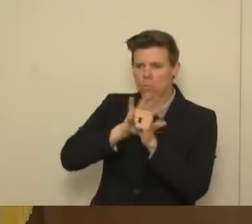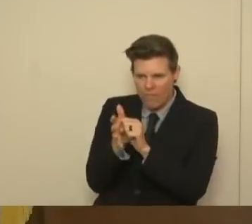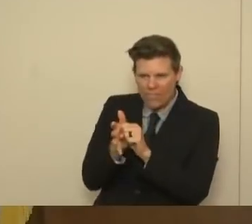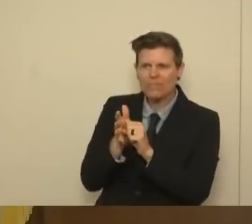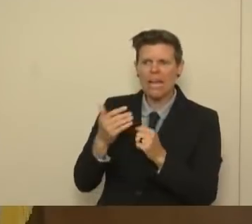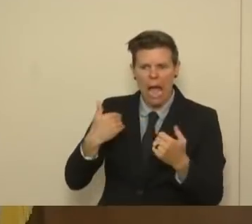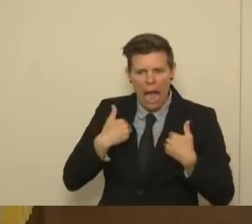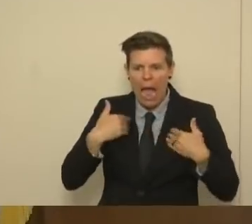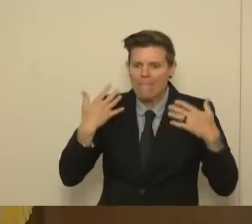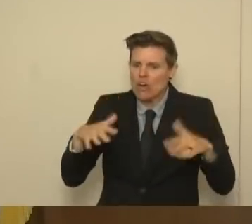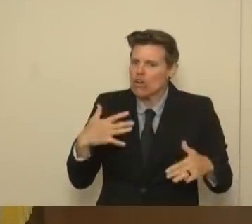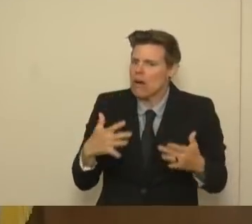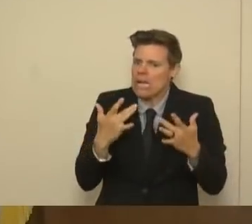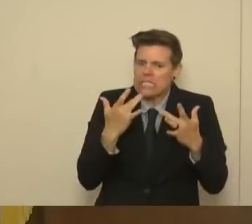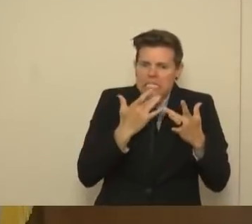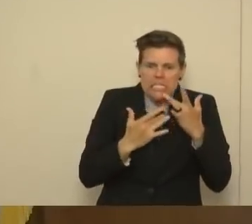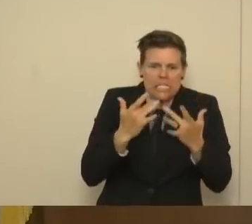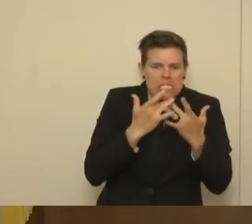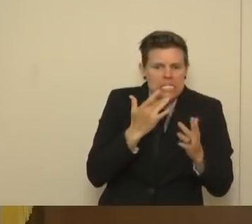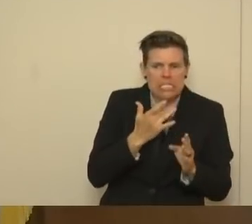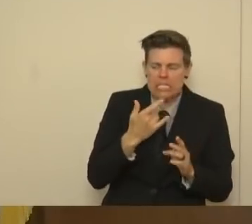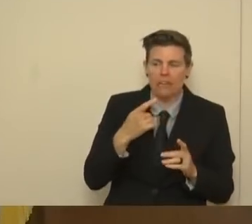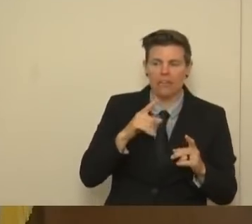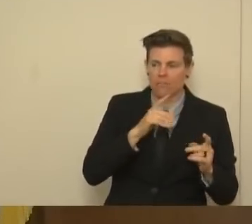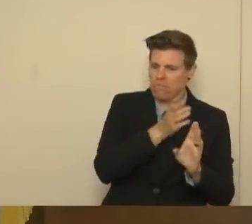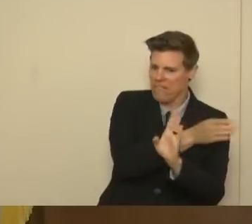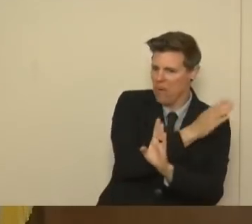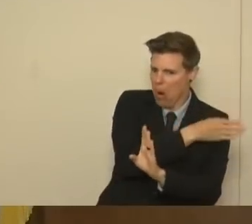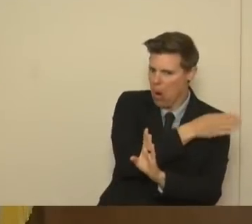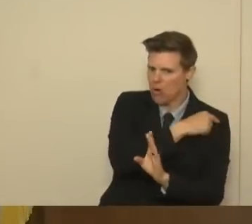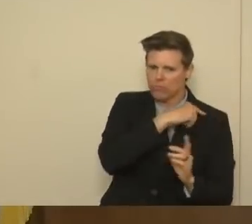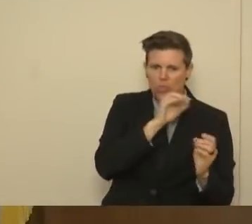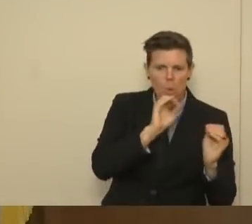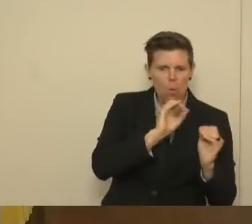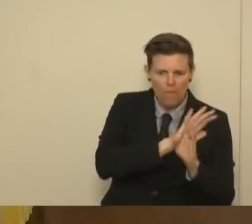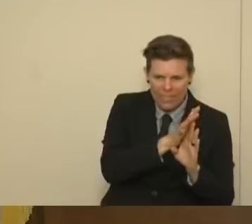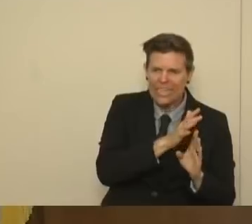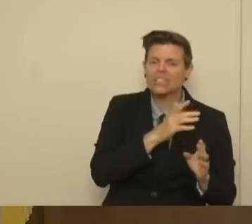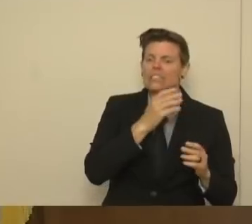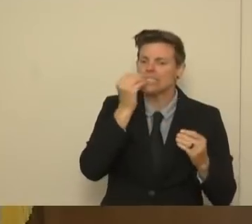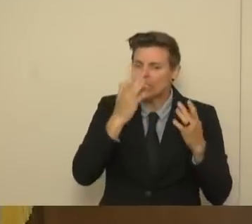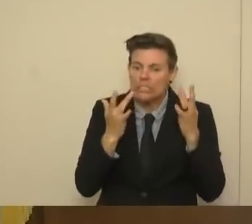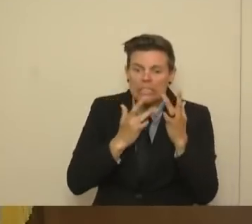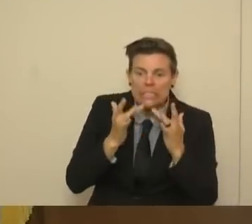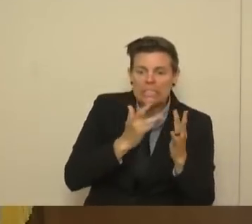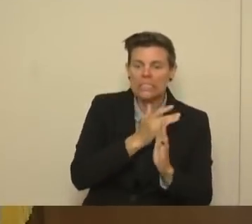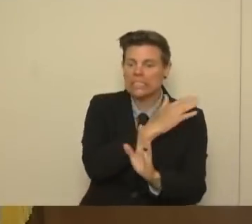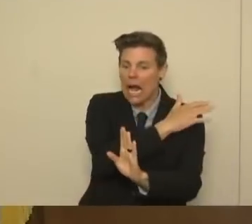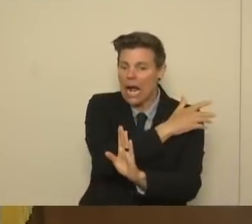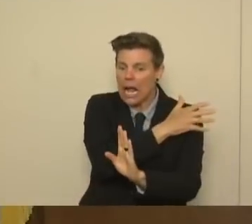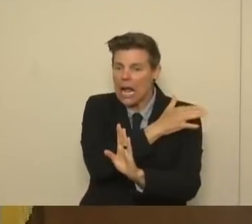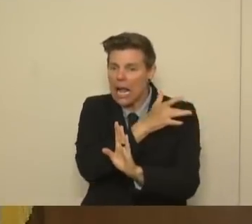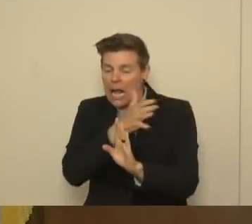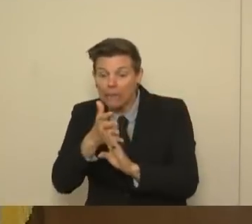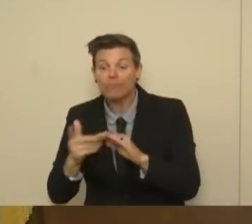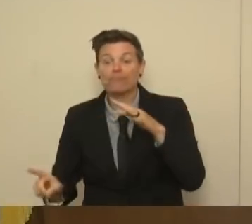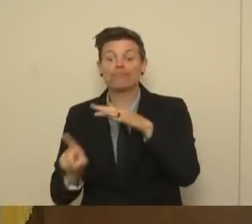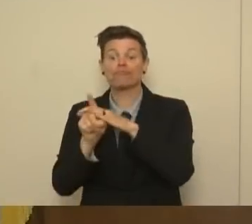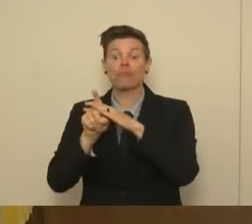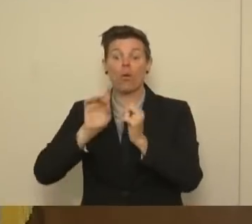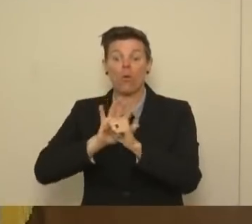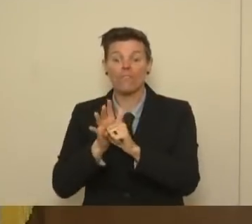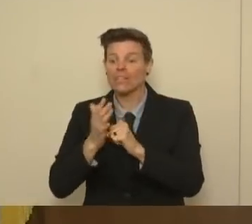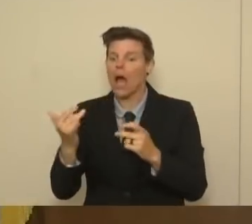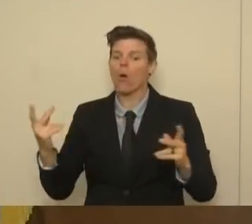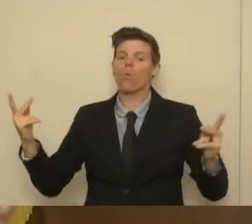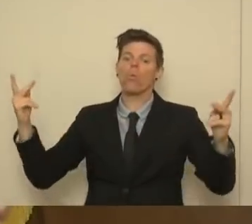education employee shortage. It's teacher aides, it's educators in the classroom, it's everyone who has to go to work in a